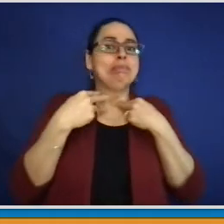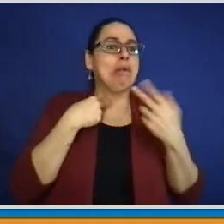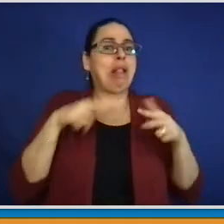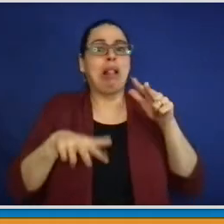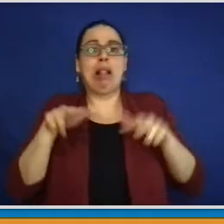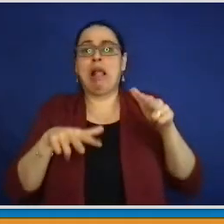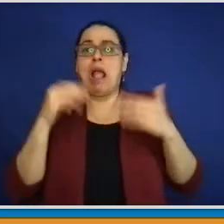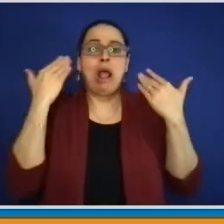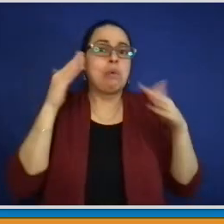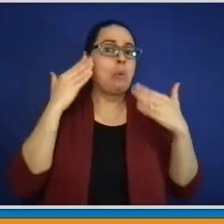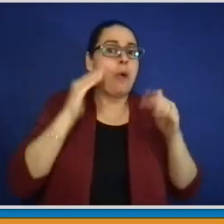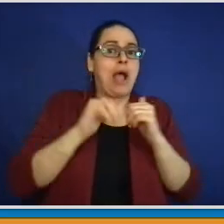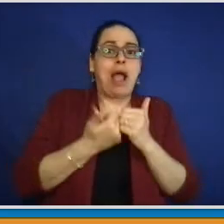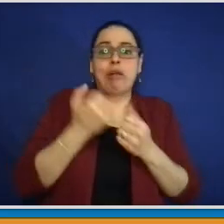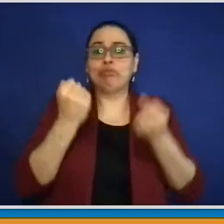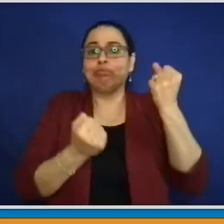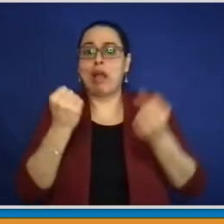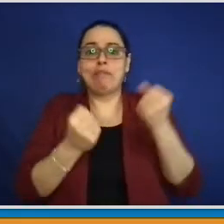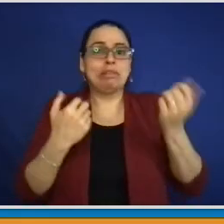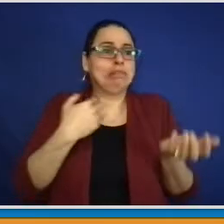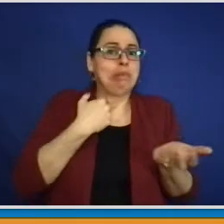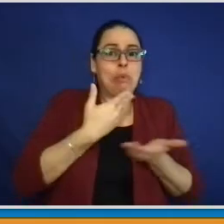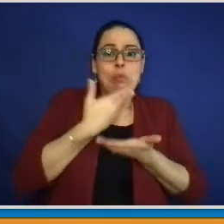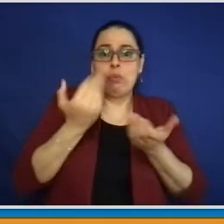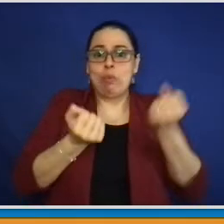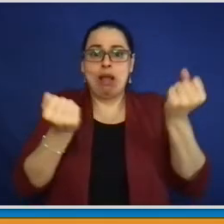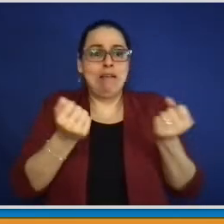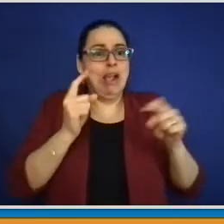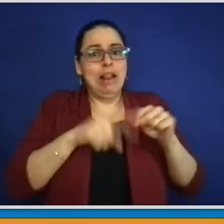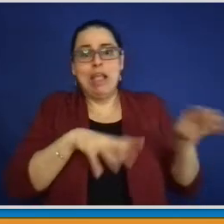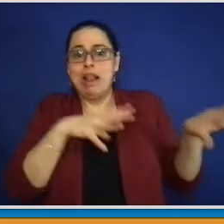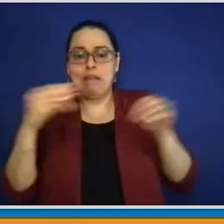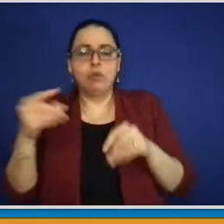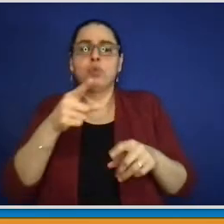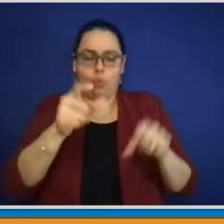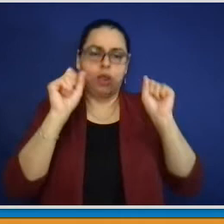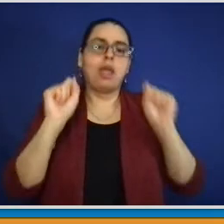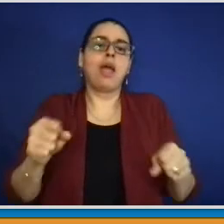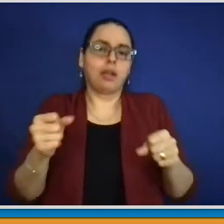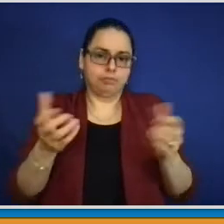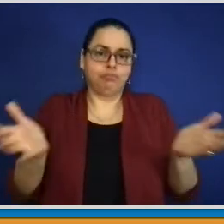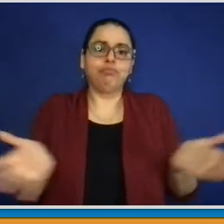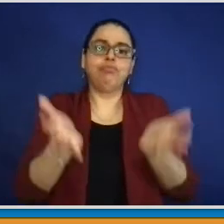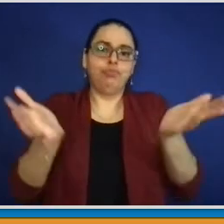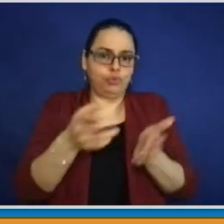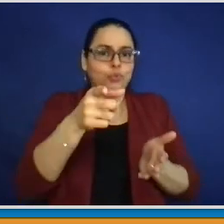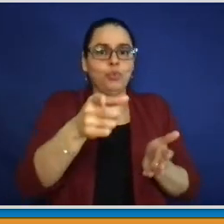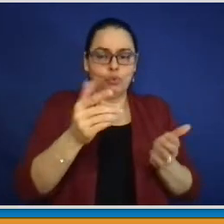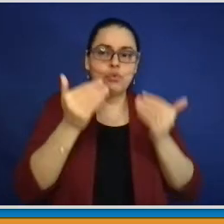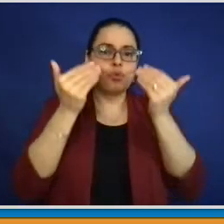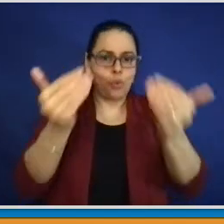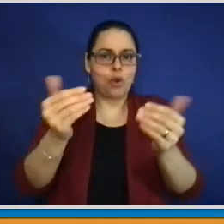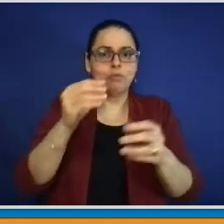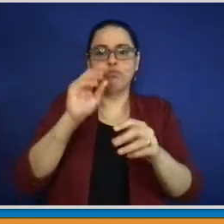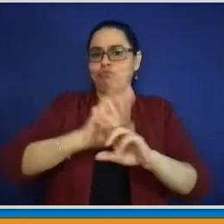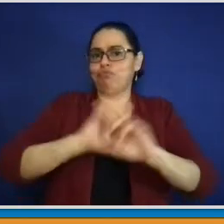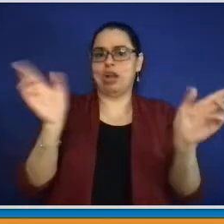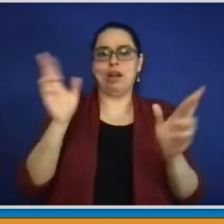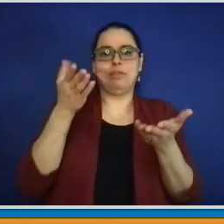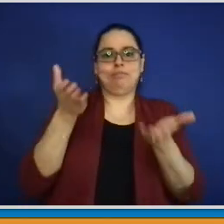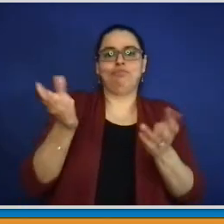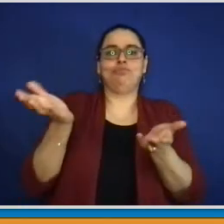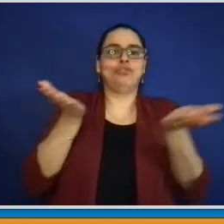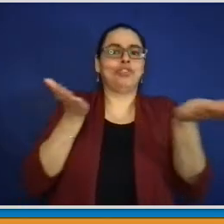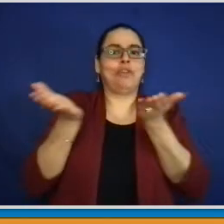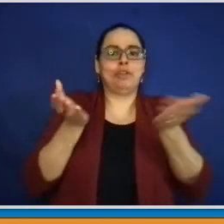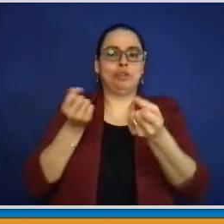homebound, those that cannot leave their houses. But for those who can, but for which it's difficult, the Paratransit connection now is available to be able